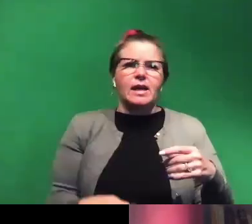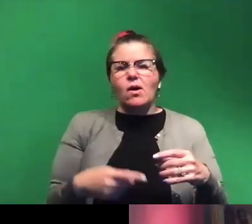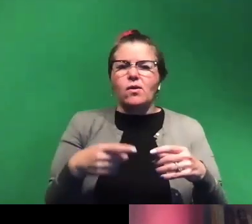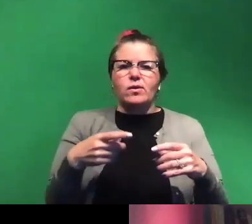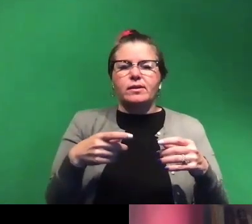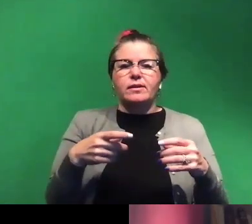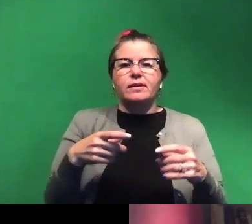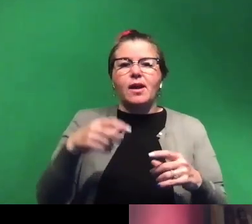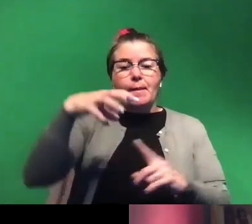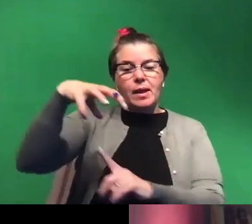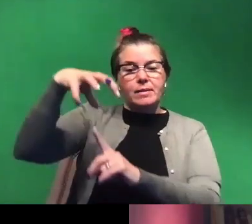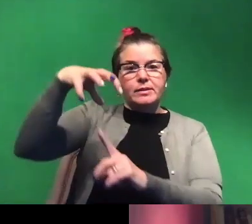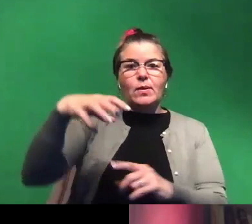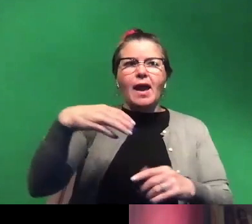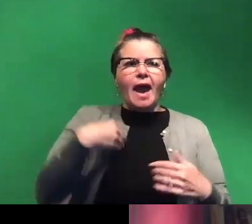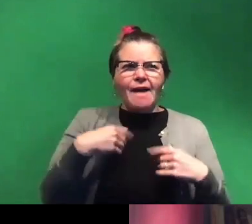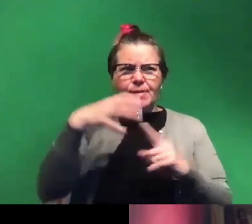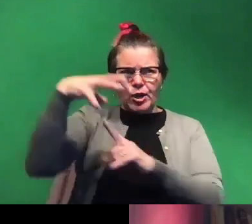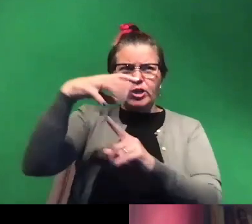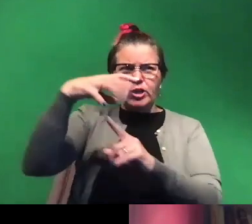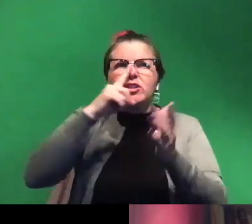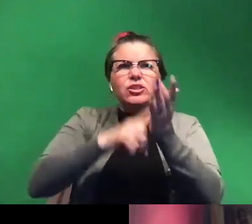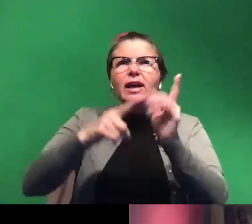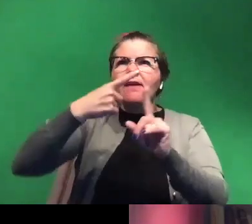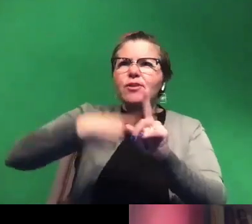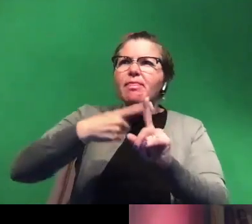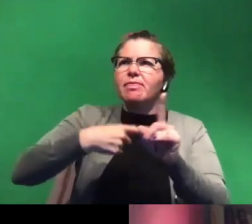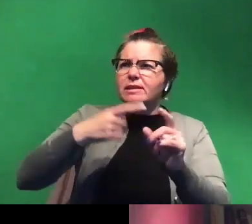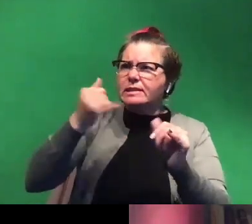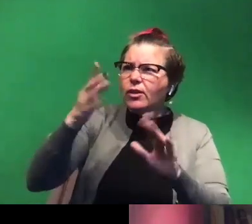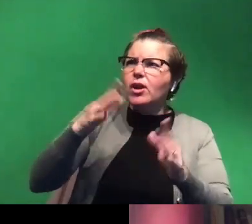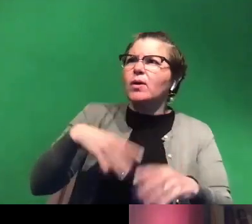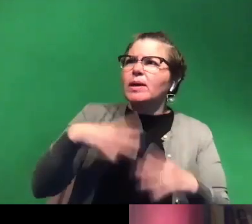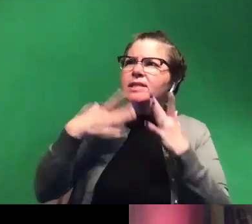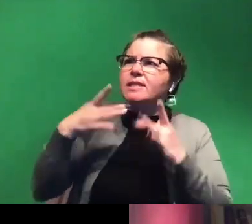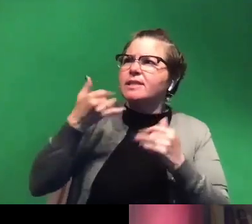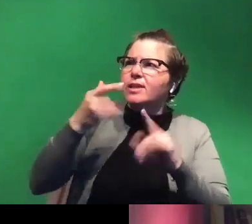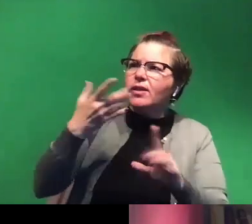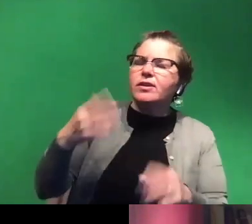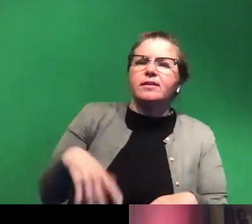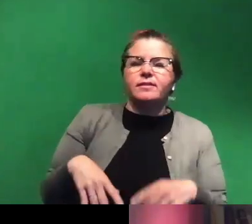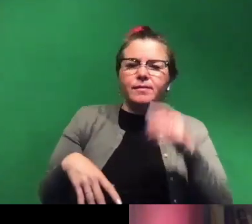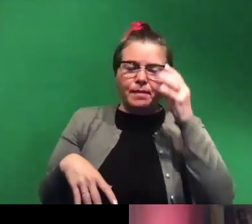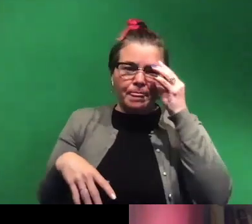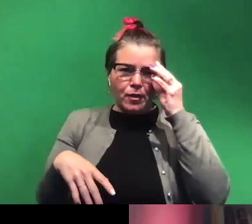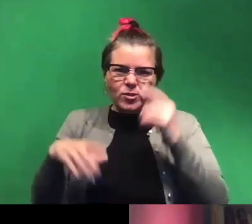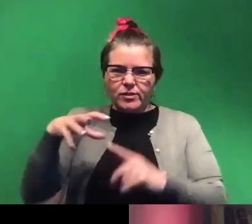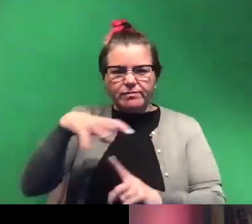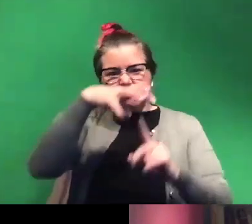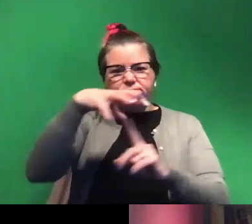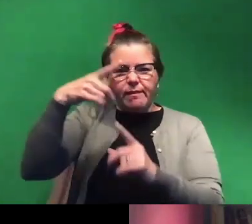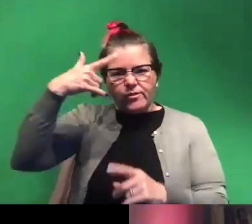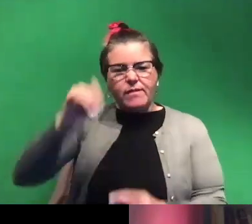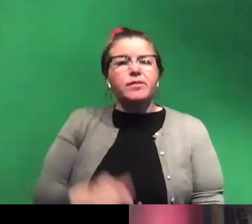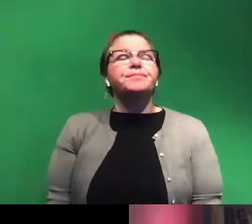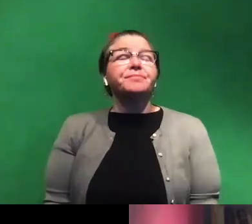have a parachute, but you need to keep checking it like every month. Like, okay, it's still okay. That's kind of what it feels like. Yeah, no,